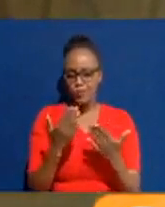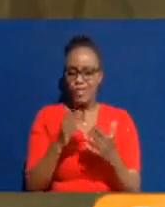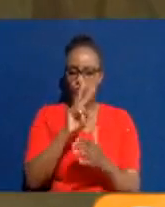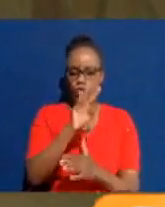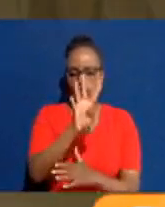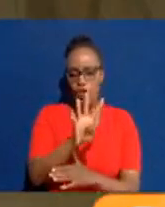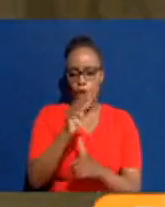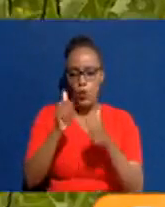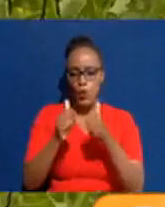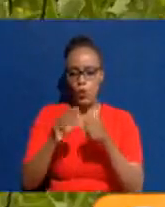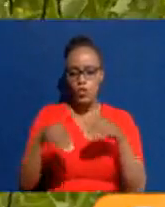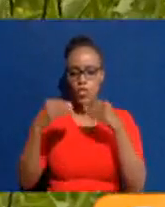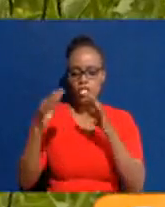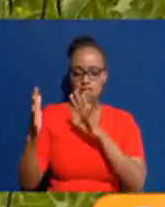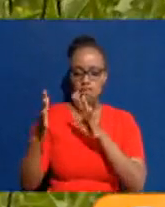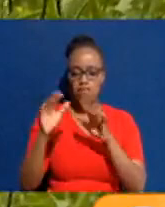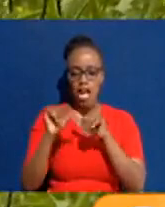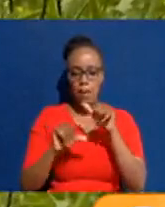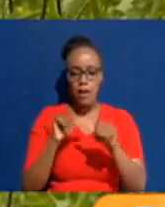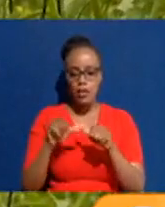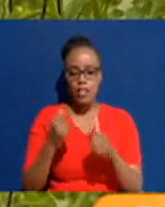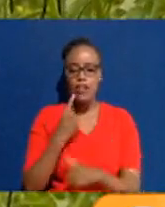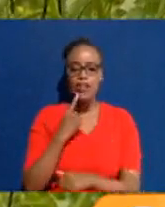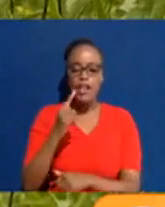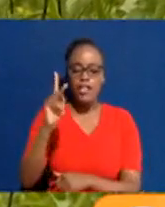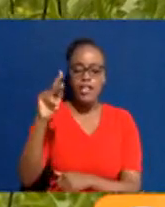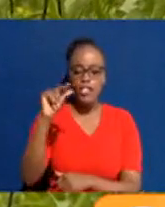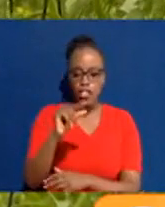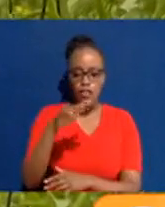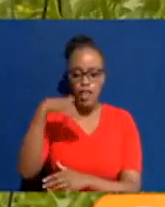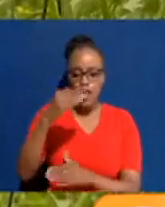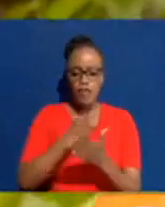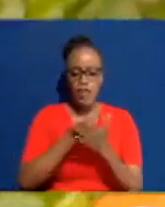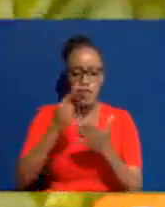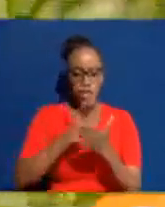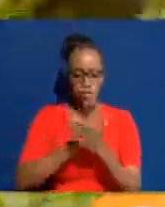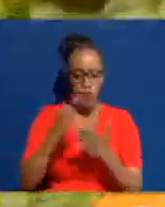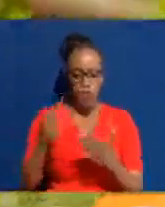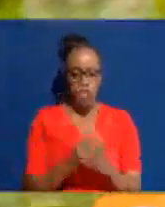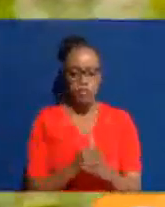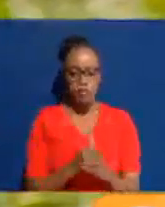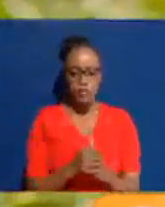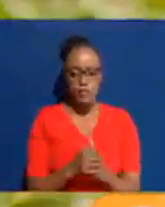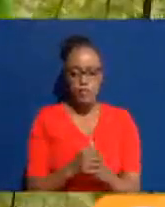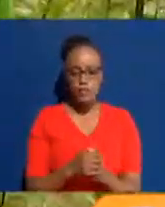8 by 24, it will give you 100 kgs on a weekly basis.